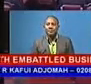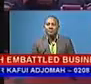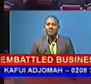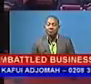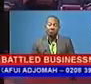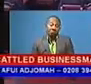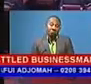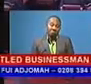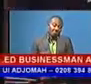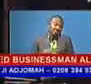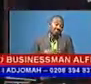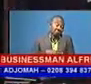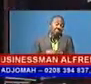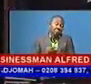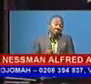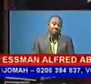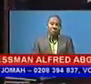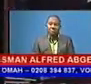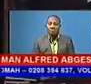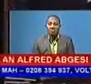As your Lordship speaks.